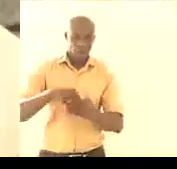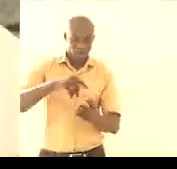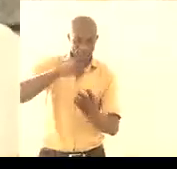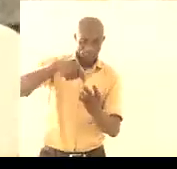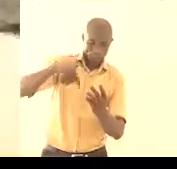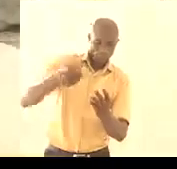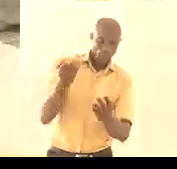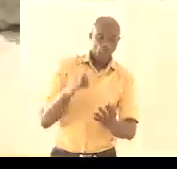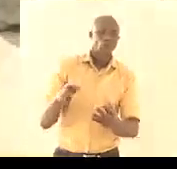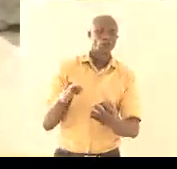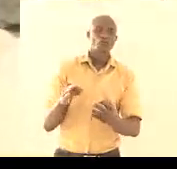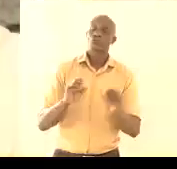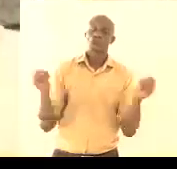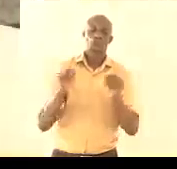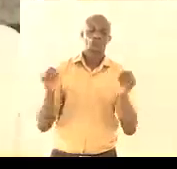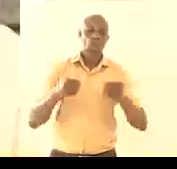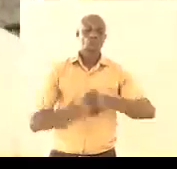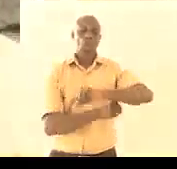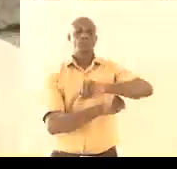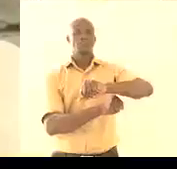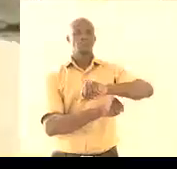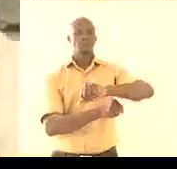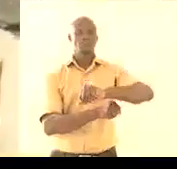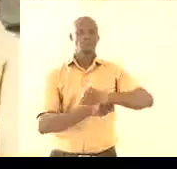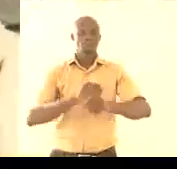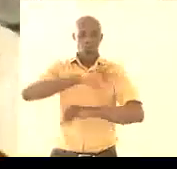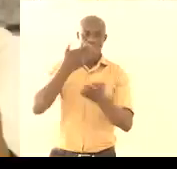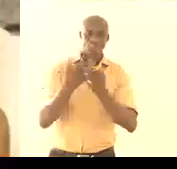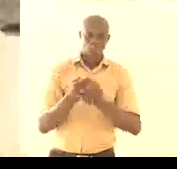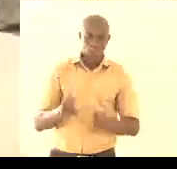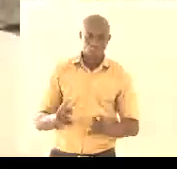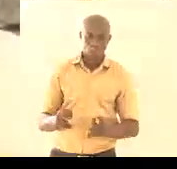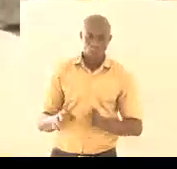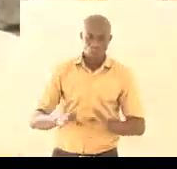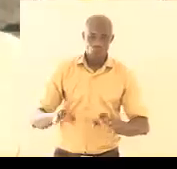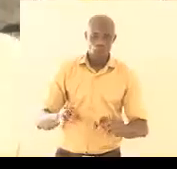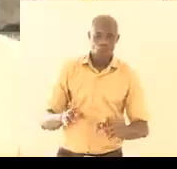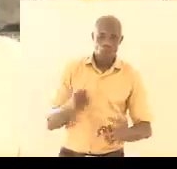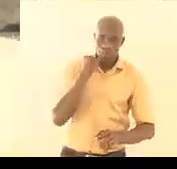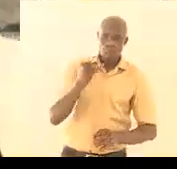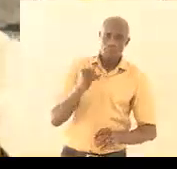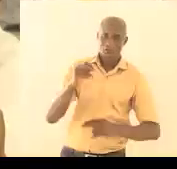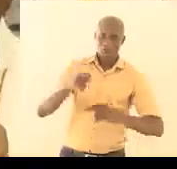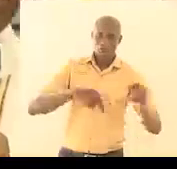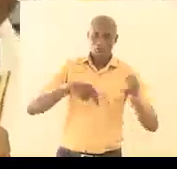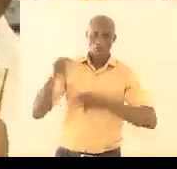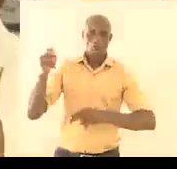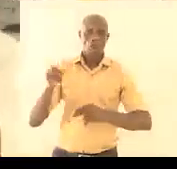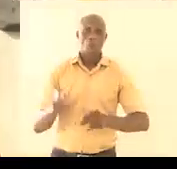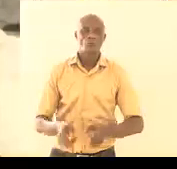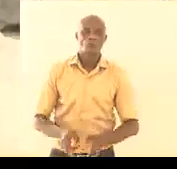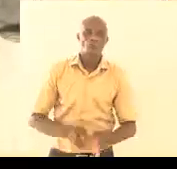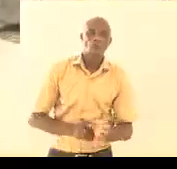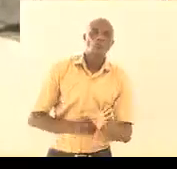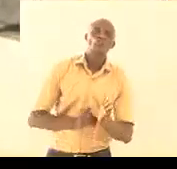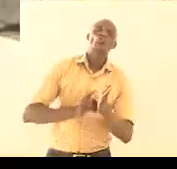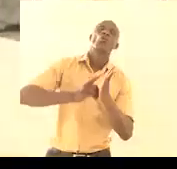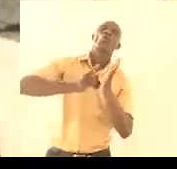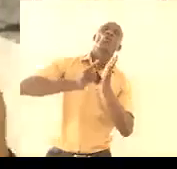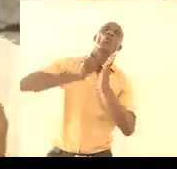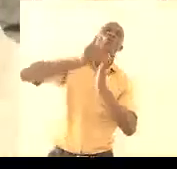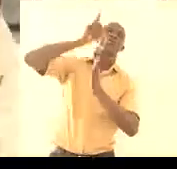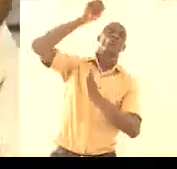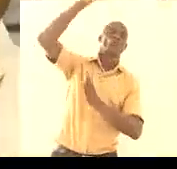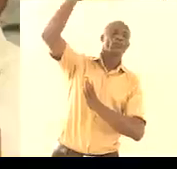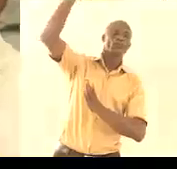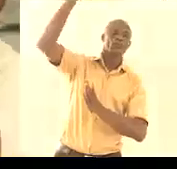of insecurity, widespread insecurity, all people do is to build taller fences and